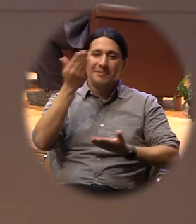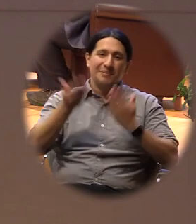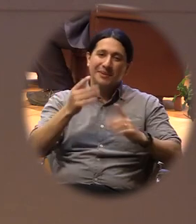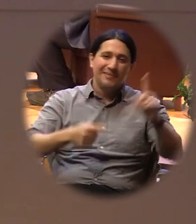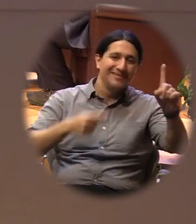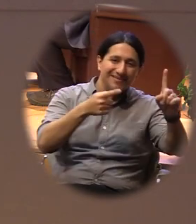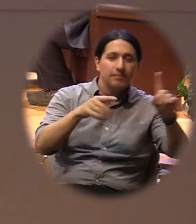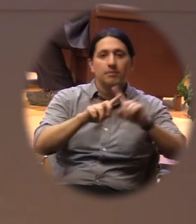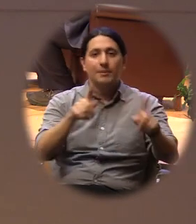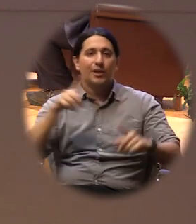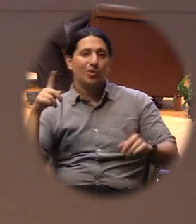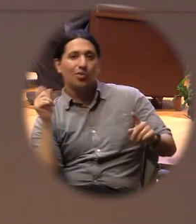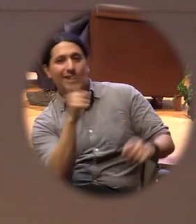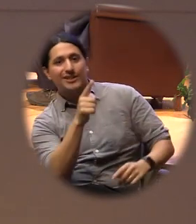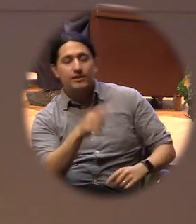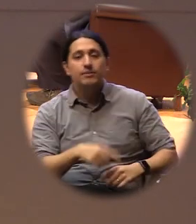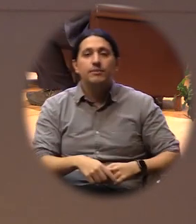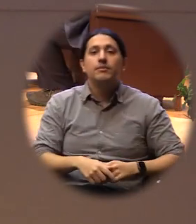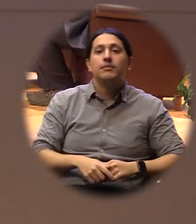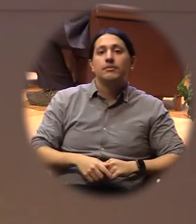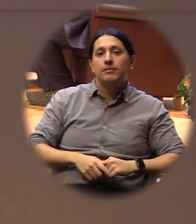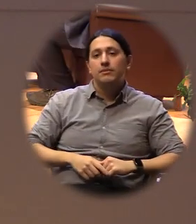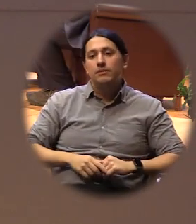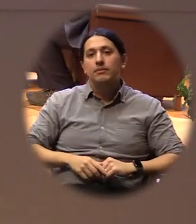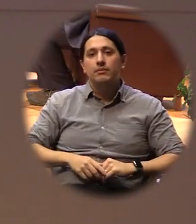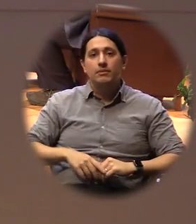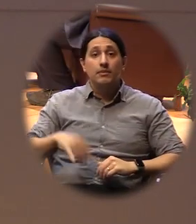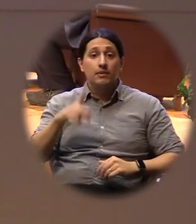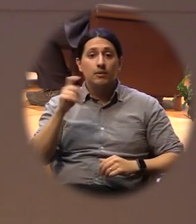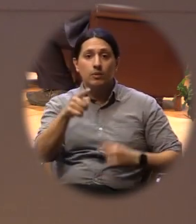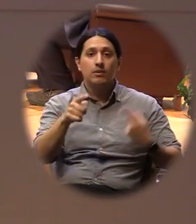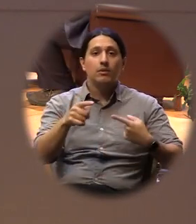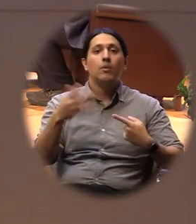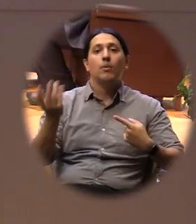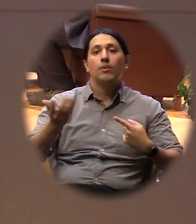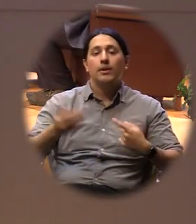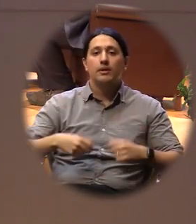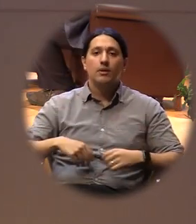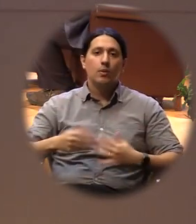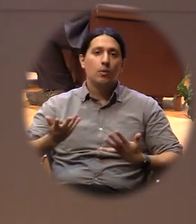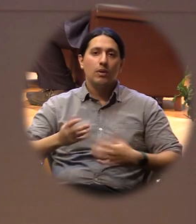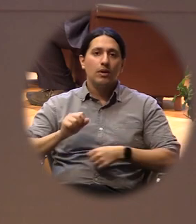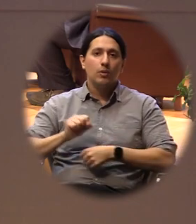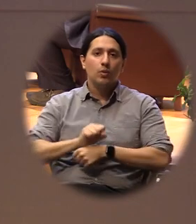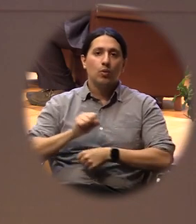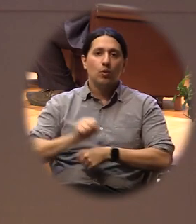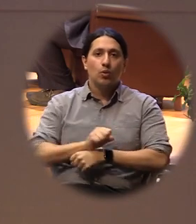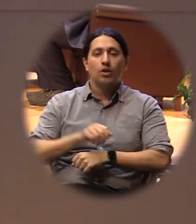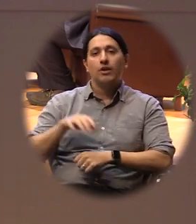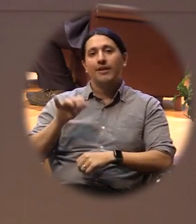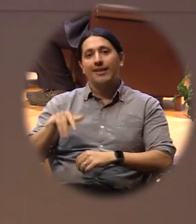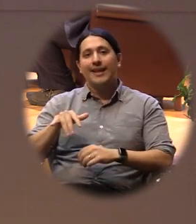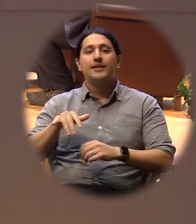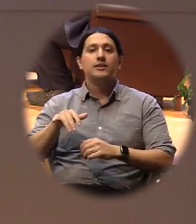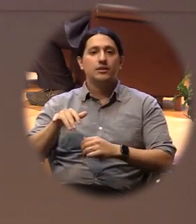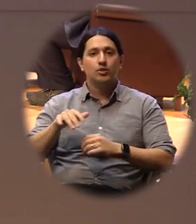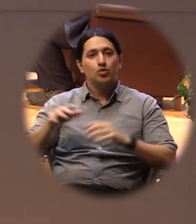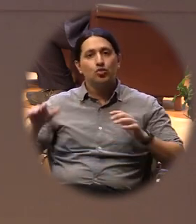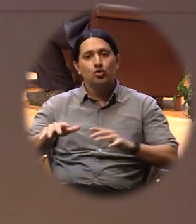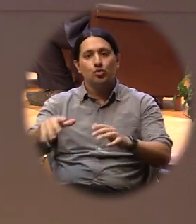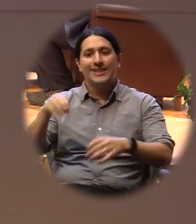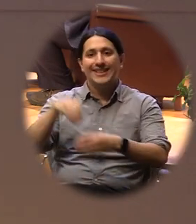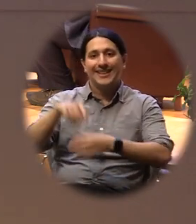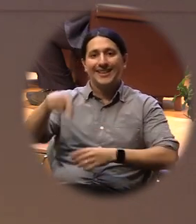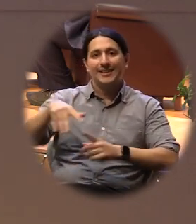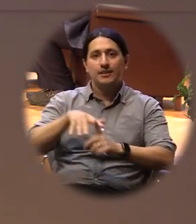statement, include what work is the concept doing in this context? What work do we